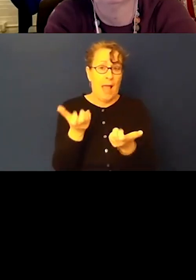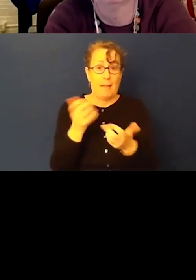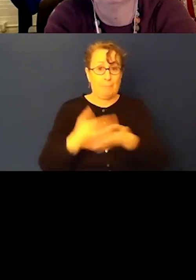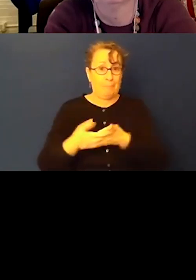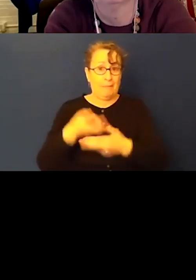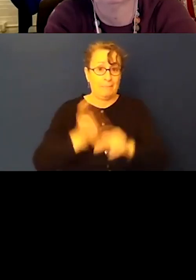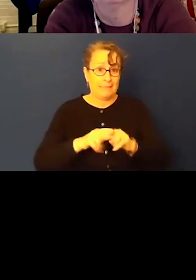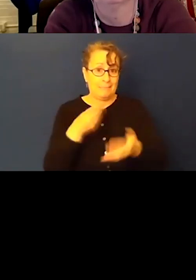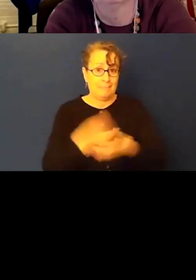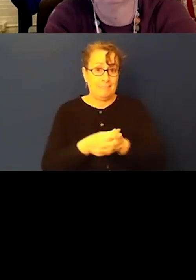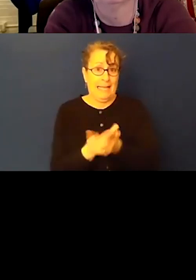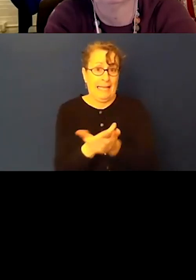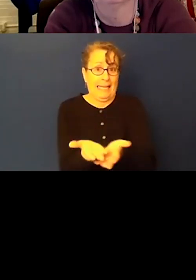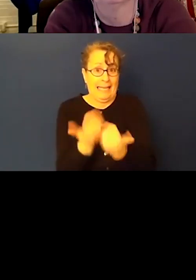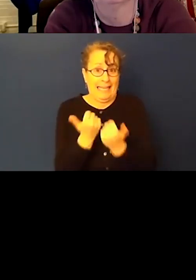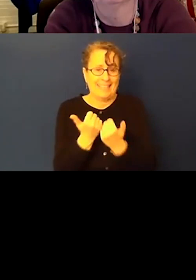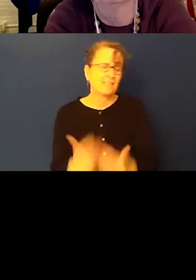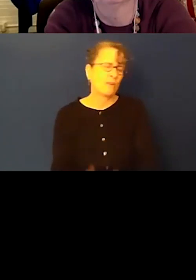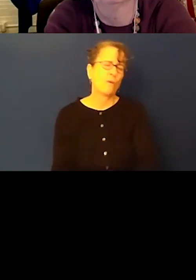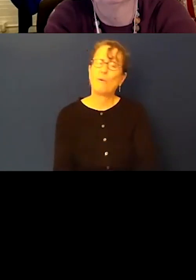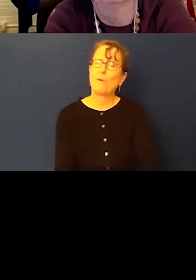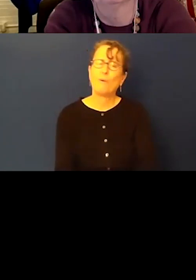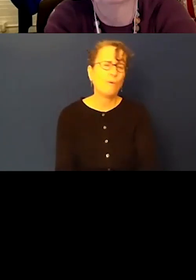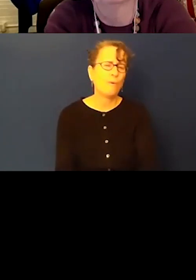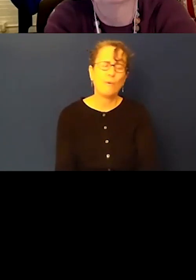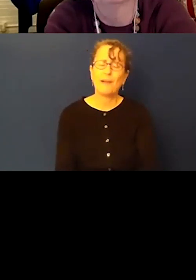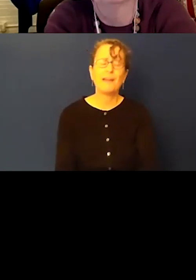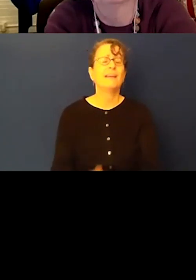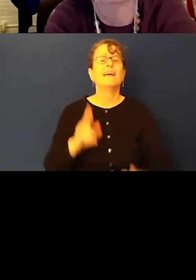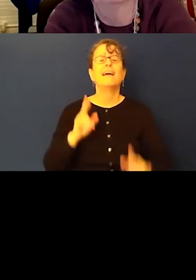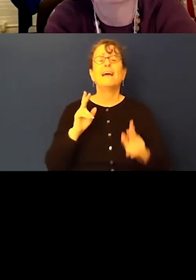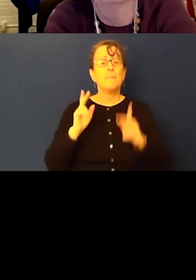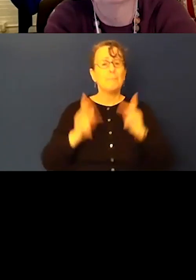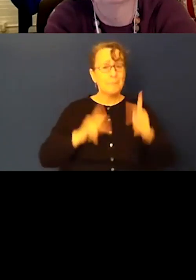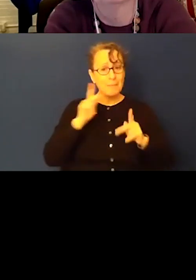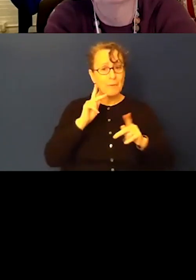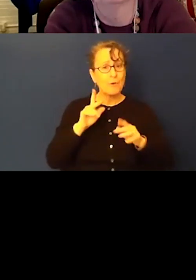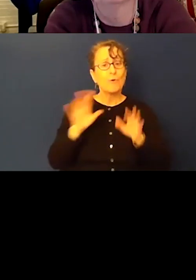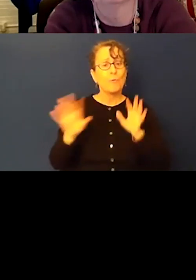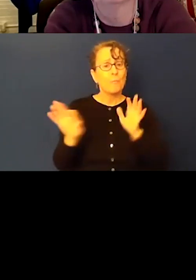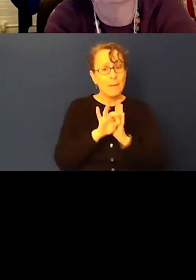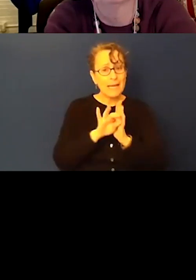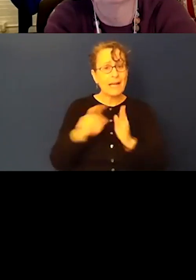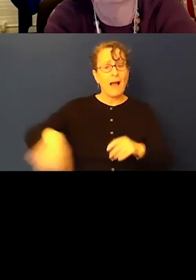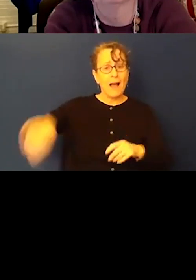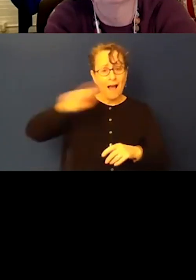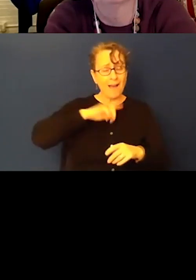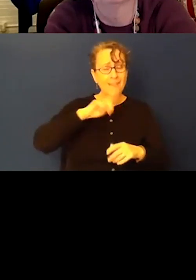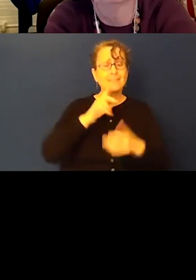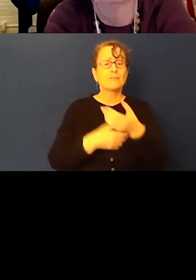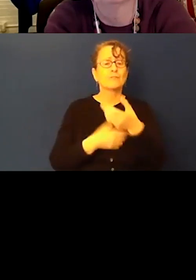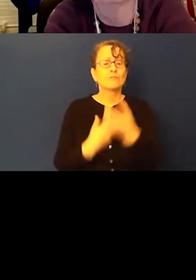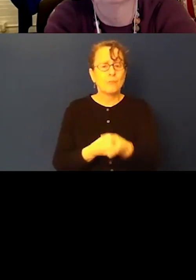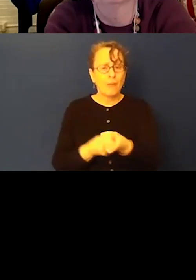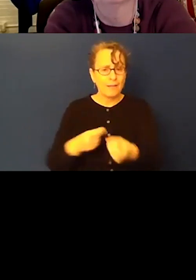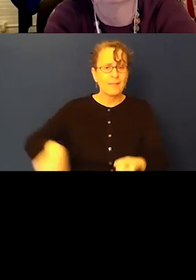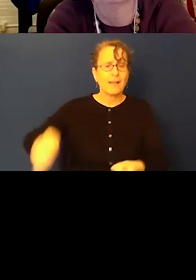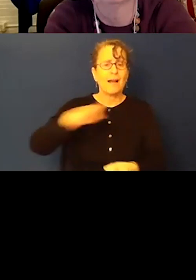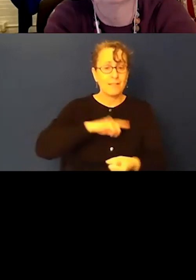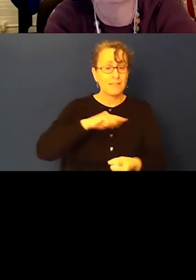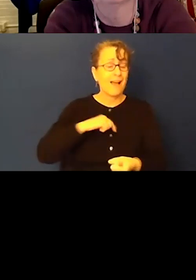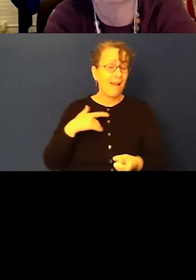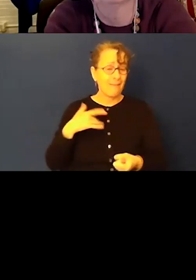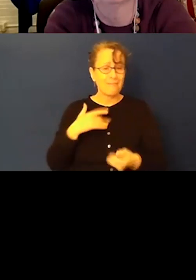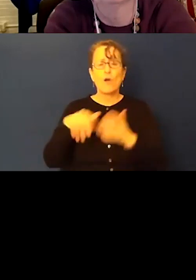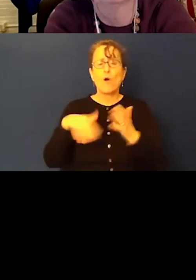And so the public put a lot of trust in us in electing us. I trust that we will be responsible with this and we'd only submit